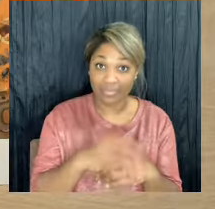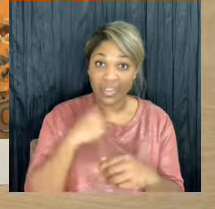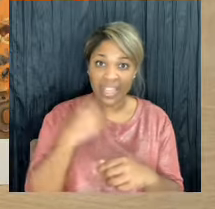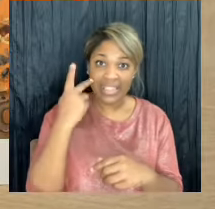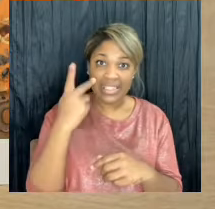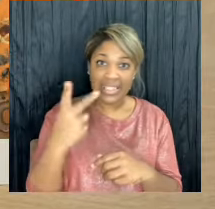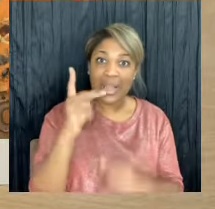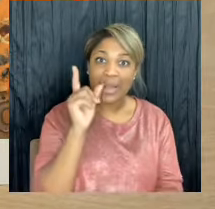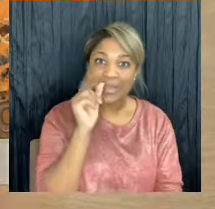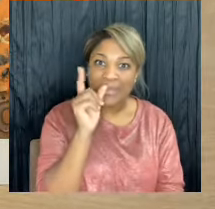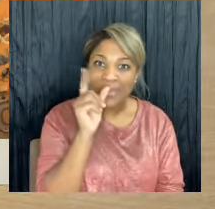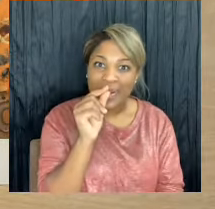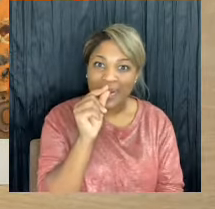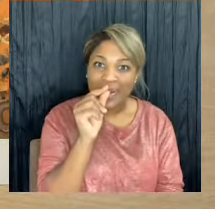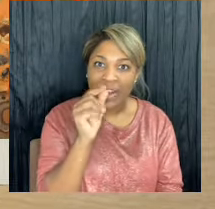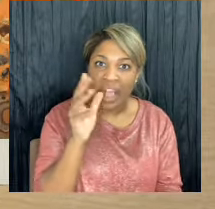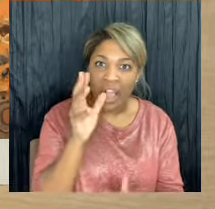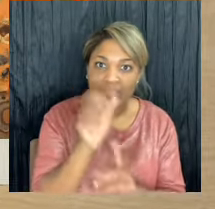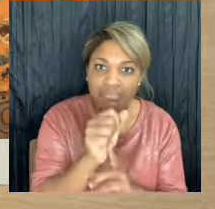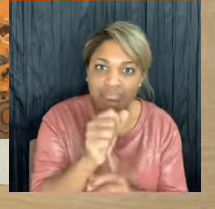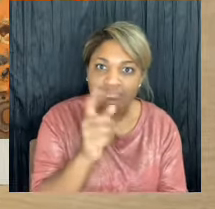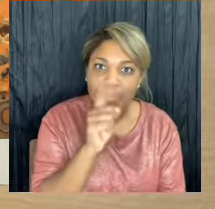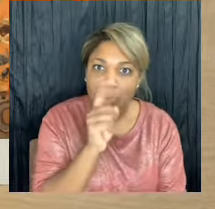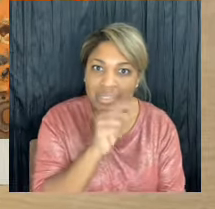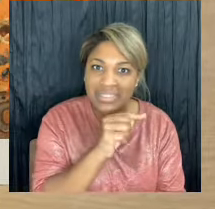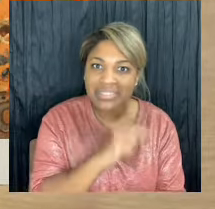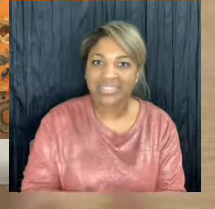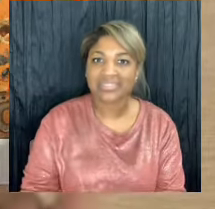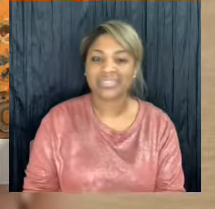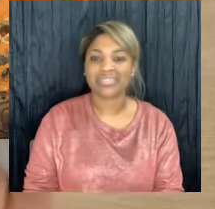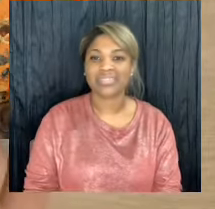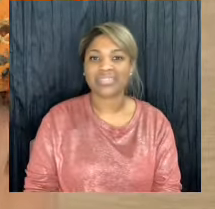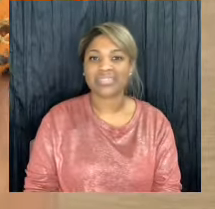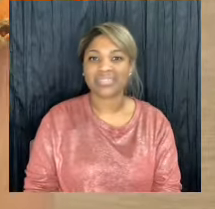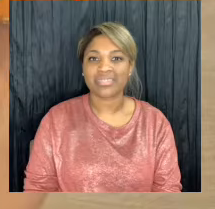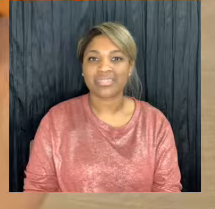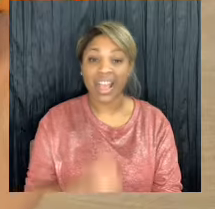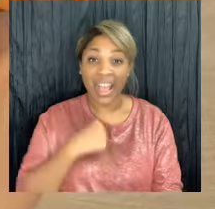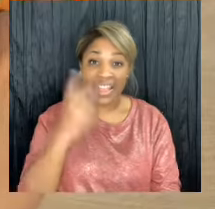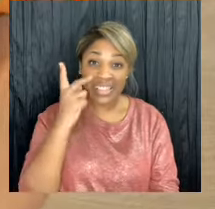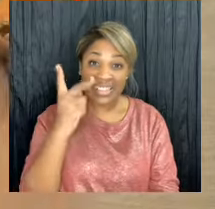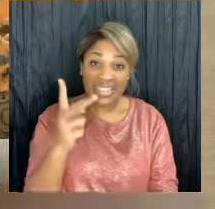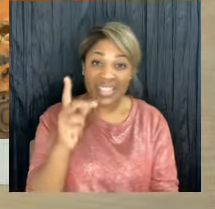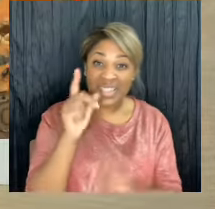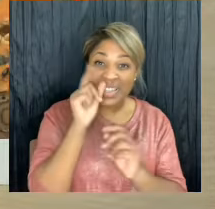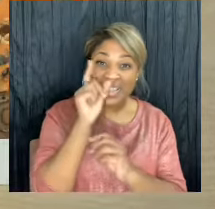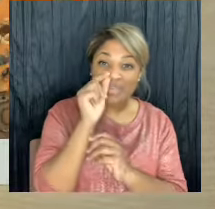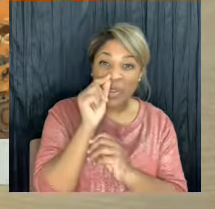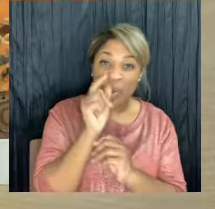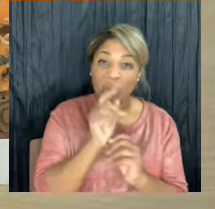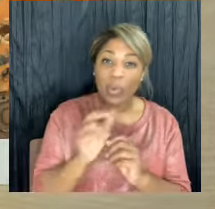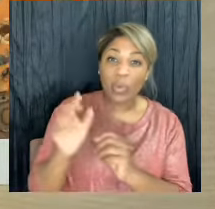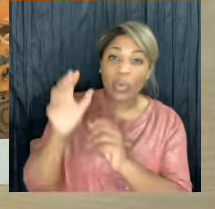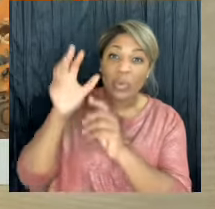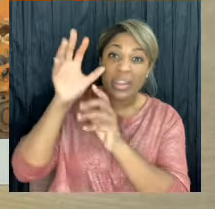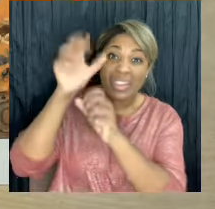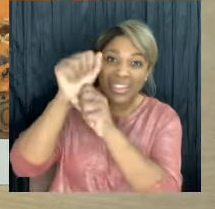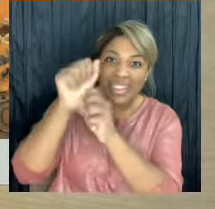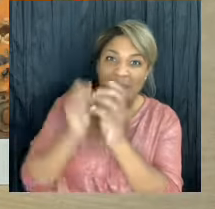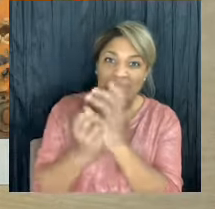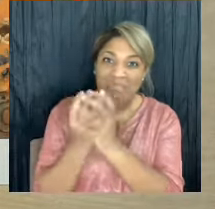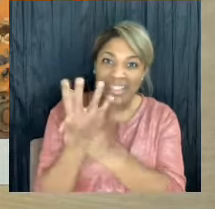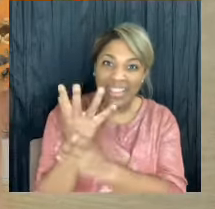a bird that got a mouse. I see a bird over here that's going to get a plant.